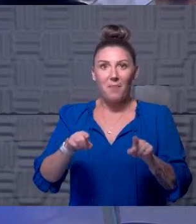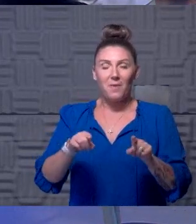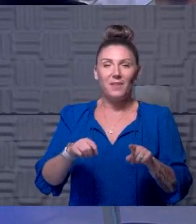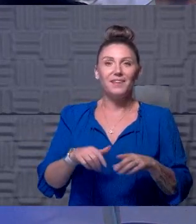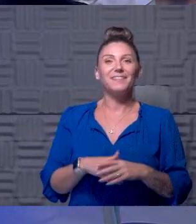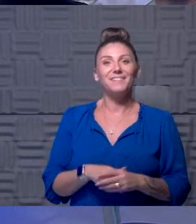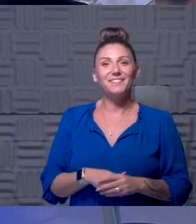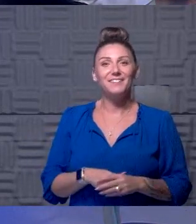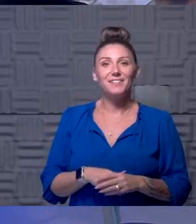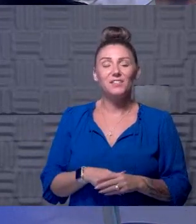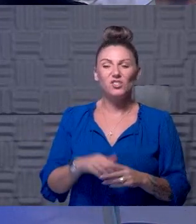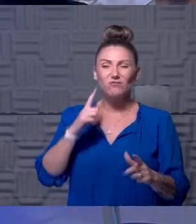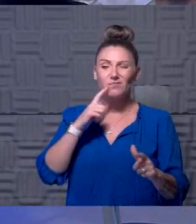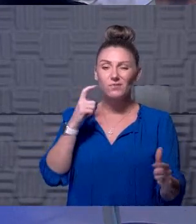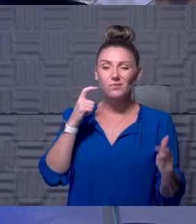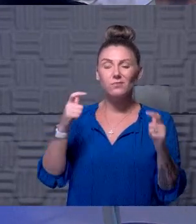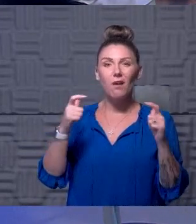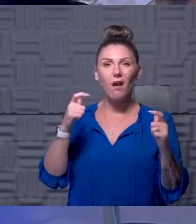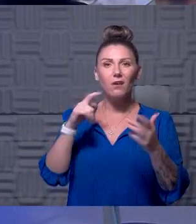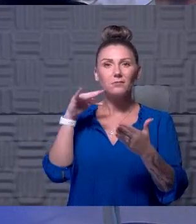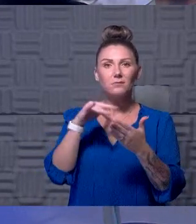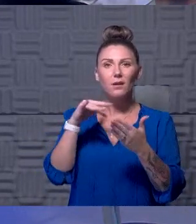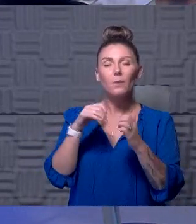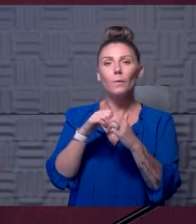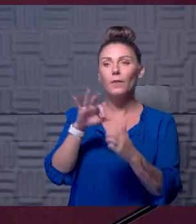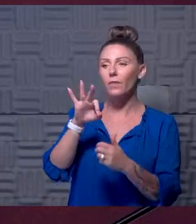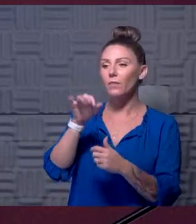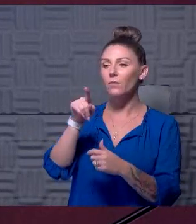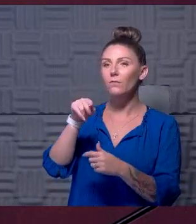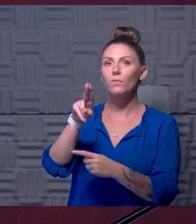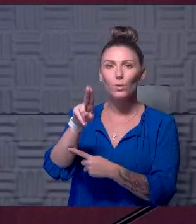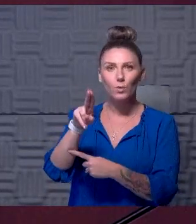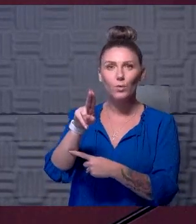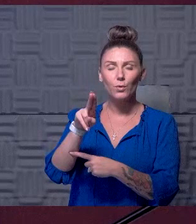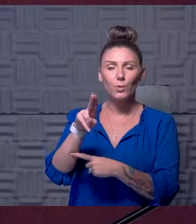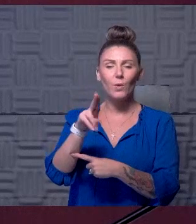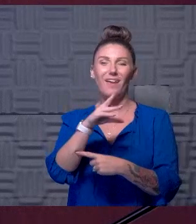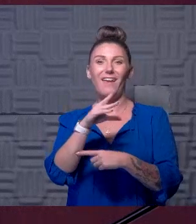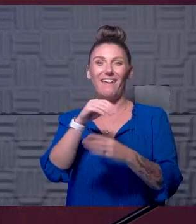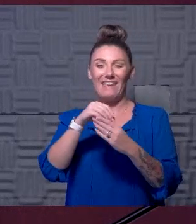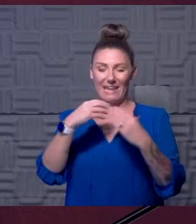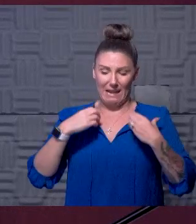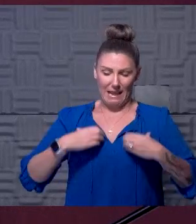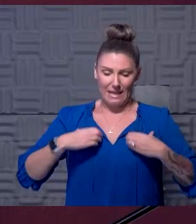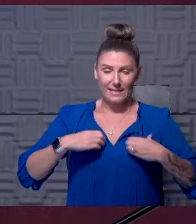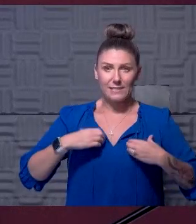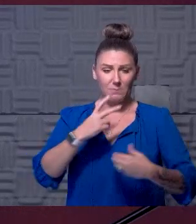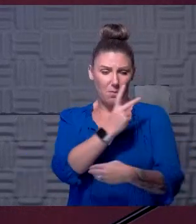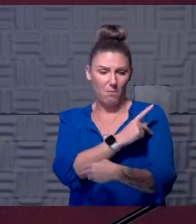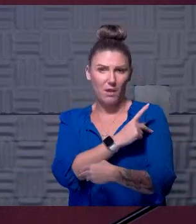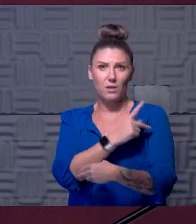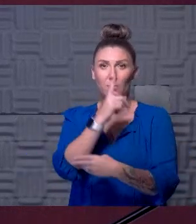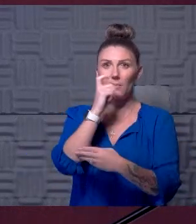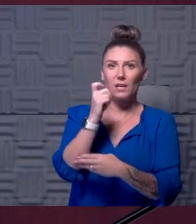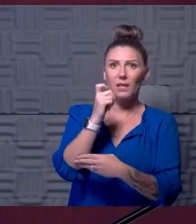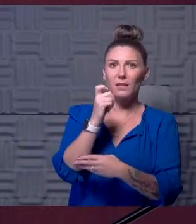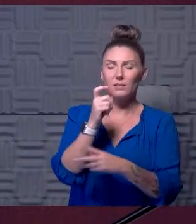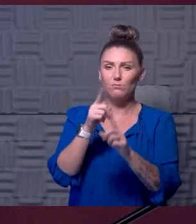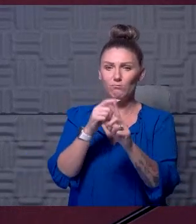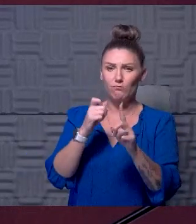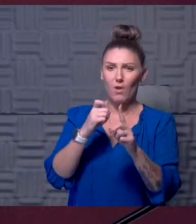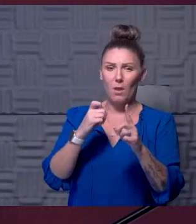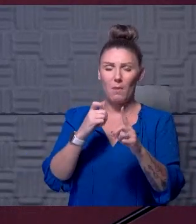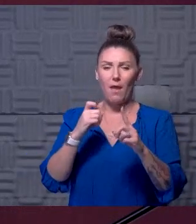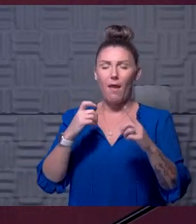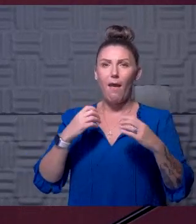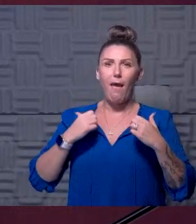did a very large study with the influenza vaccine in asthma patients because we were being told by my asthma patients, I